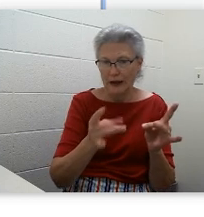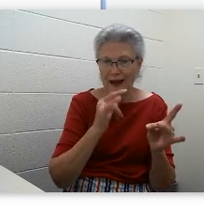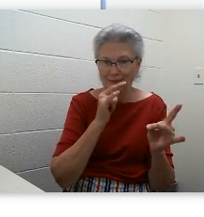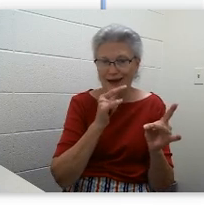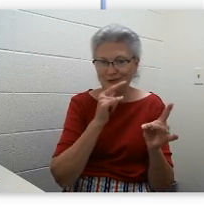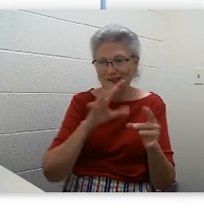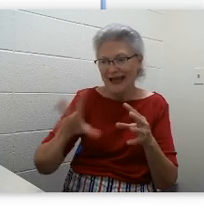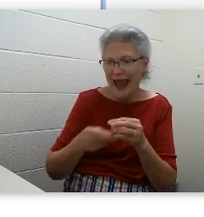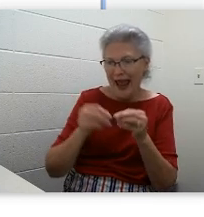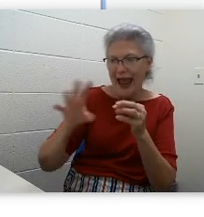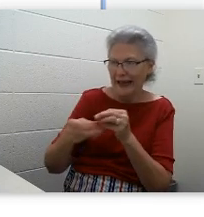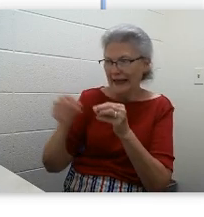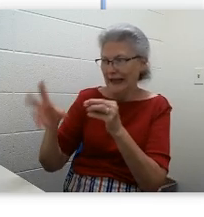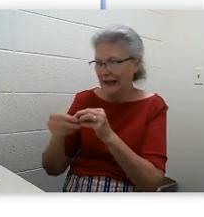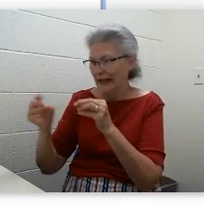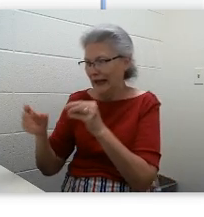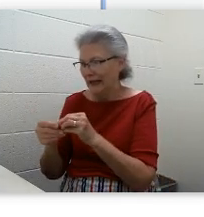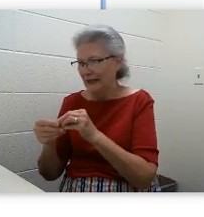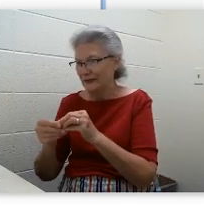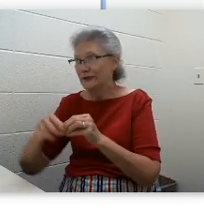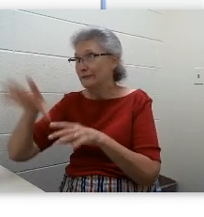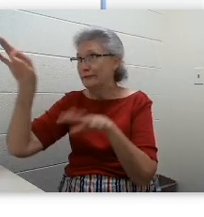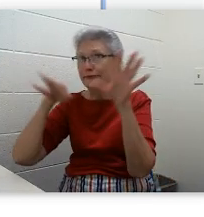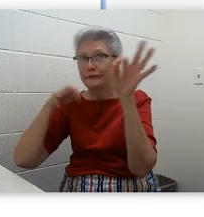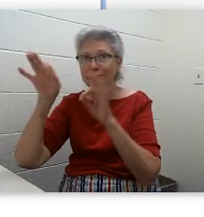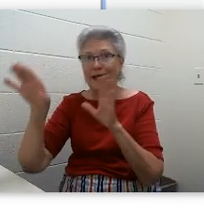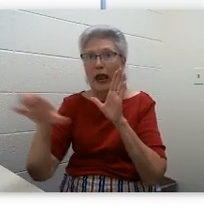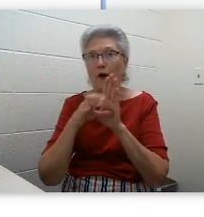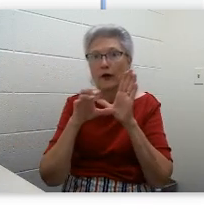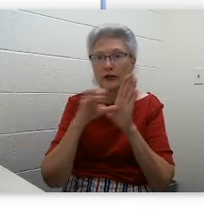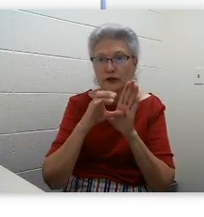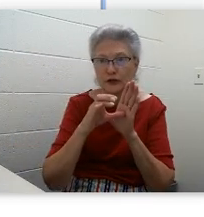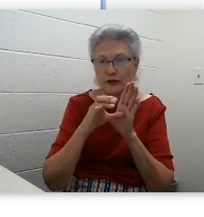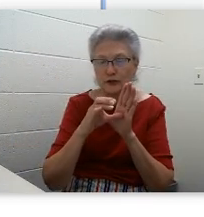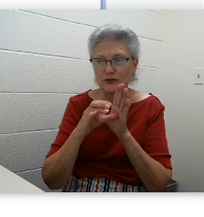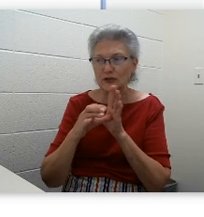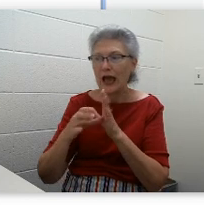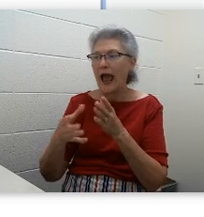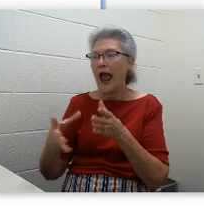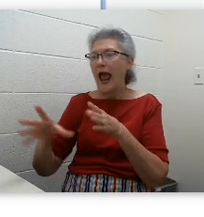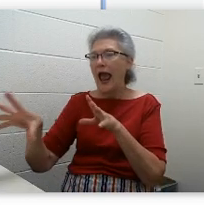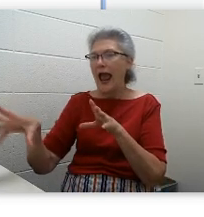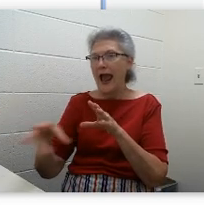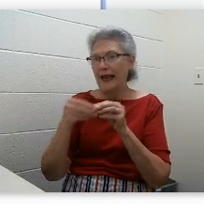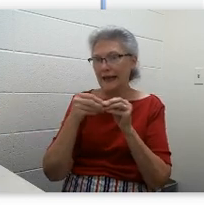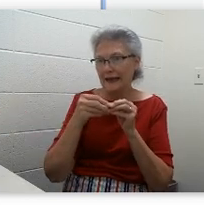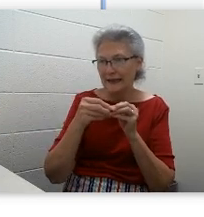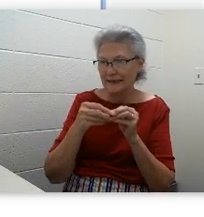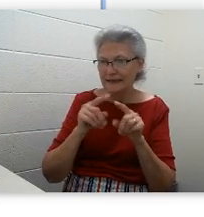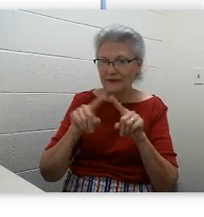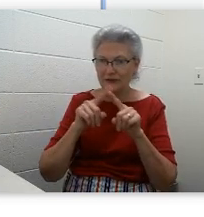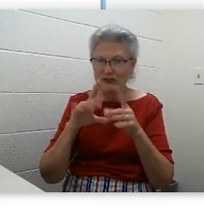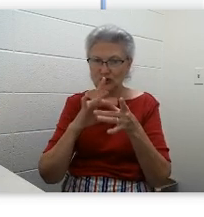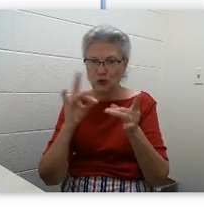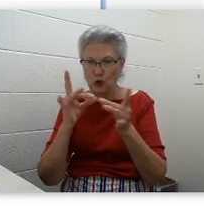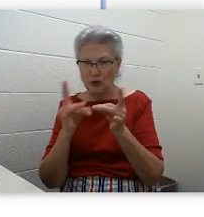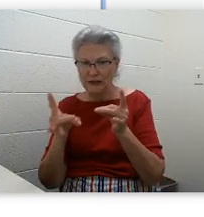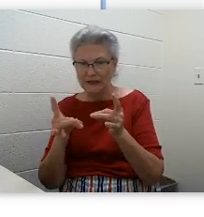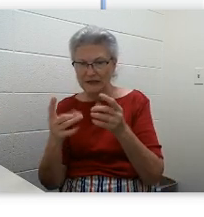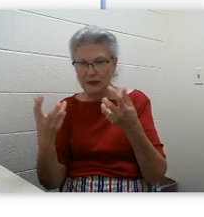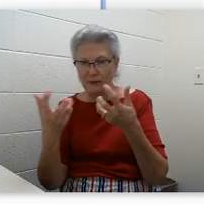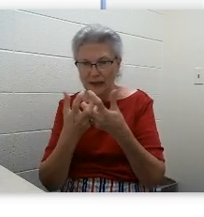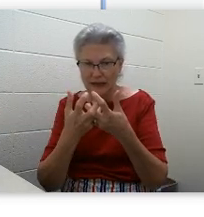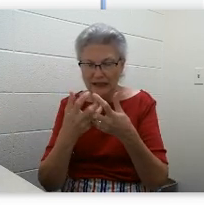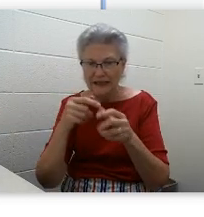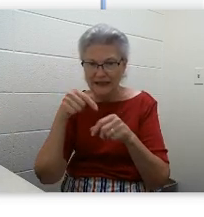just adding, random characters and, completely different stories into this one, because